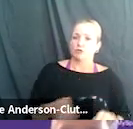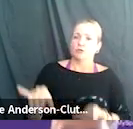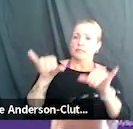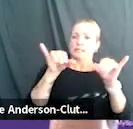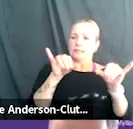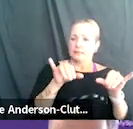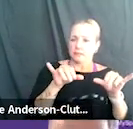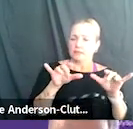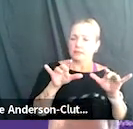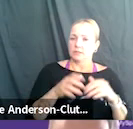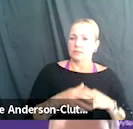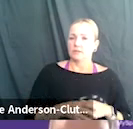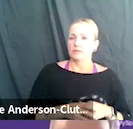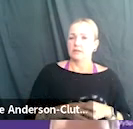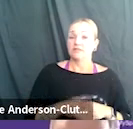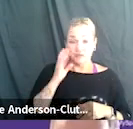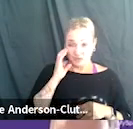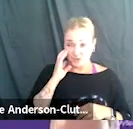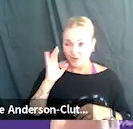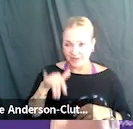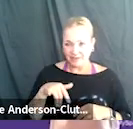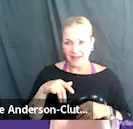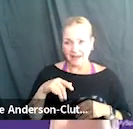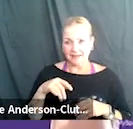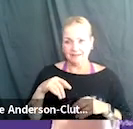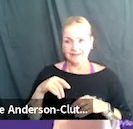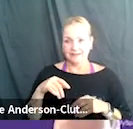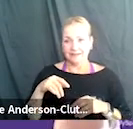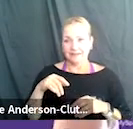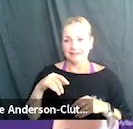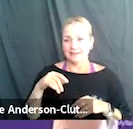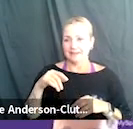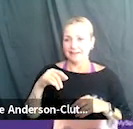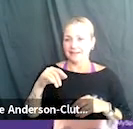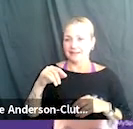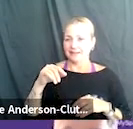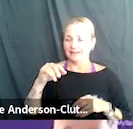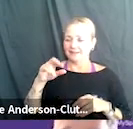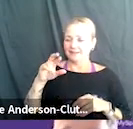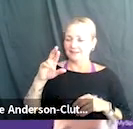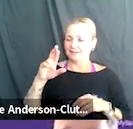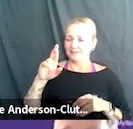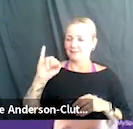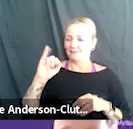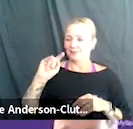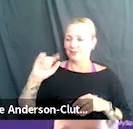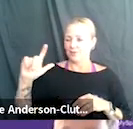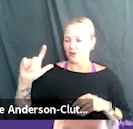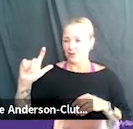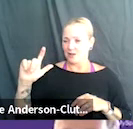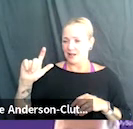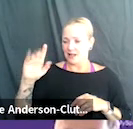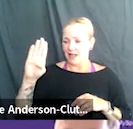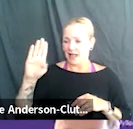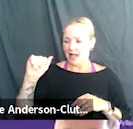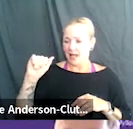fantastic title for a talk. So that's where it came from. Although I don't know if anybody's interested other than myself.